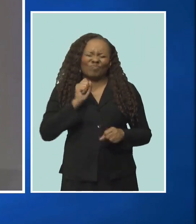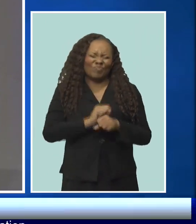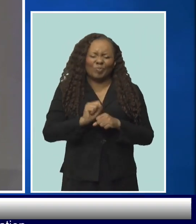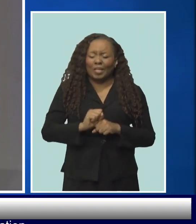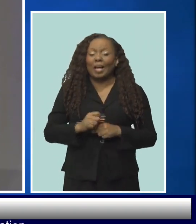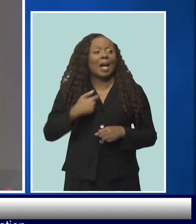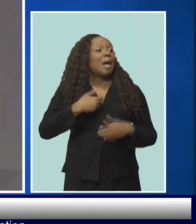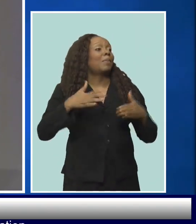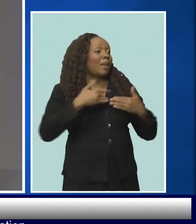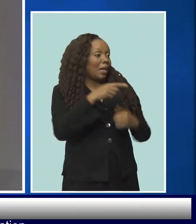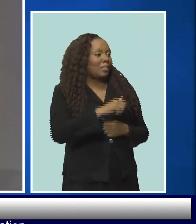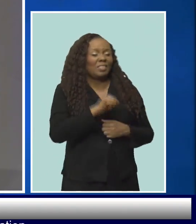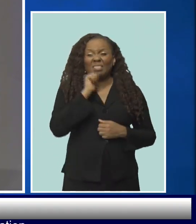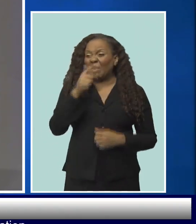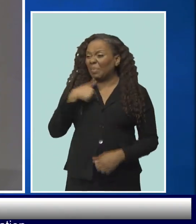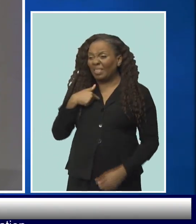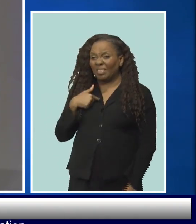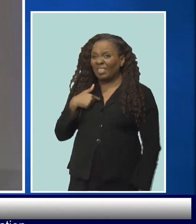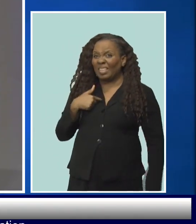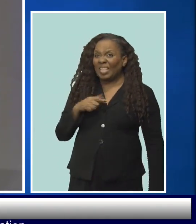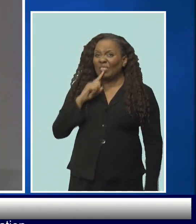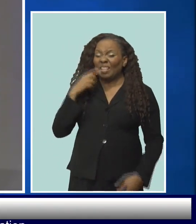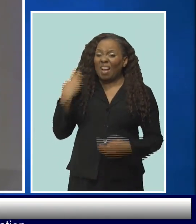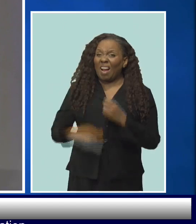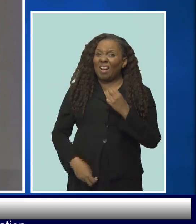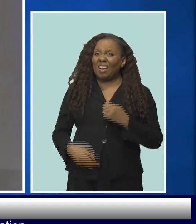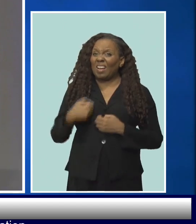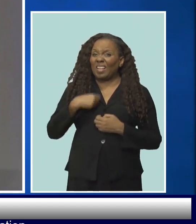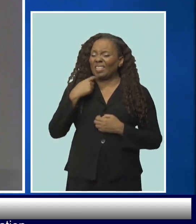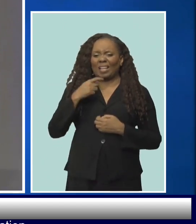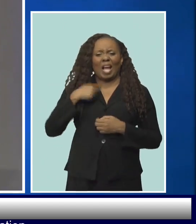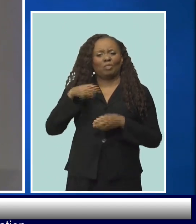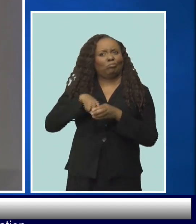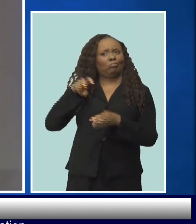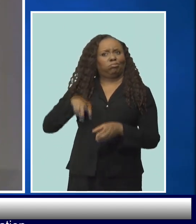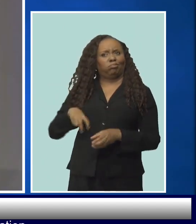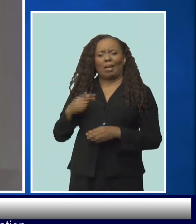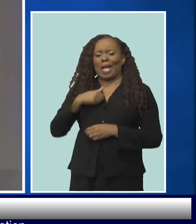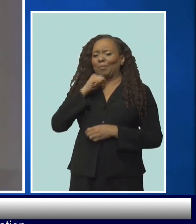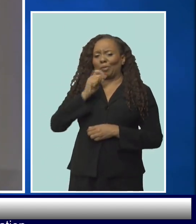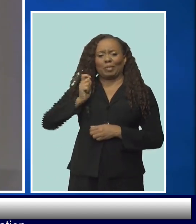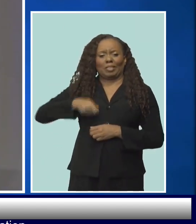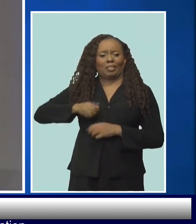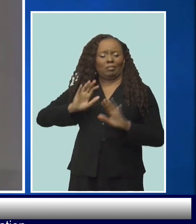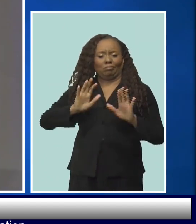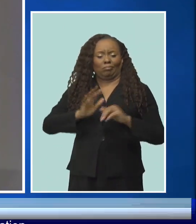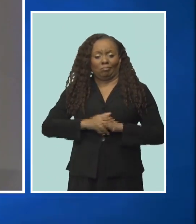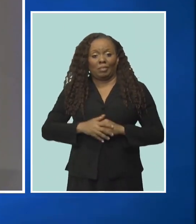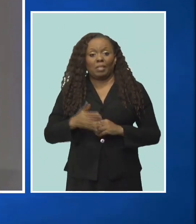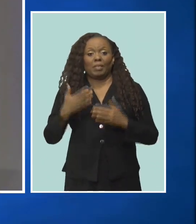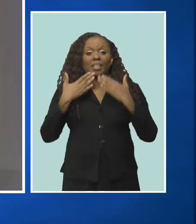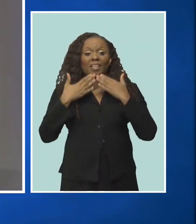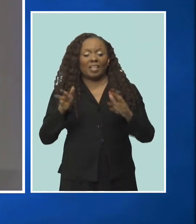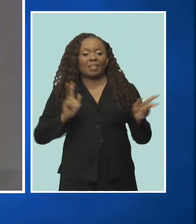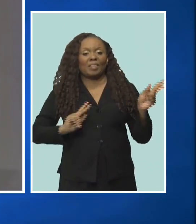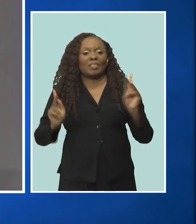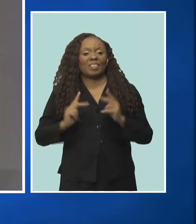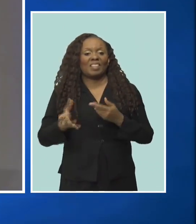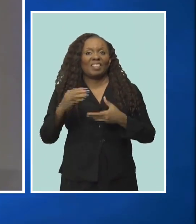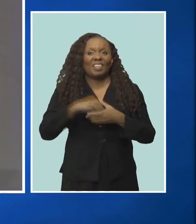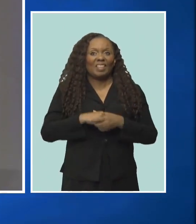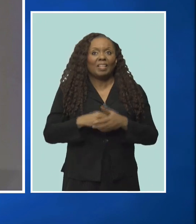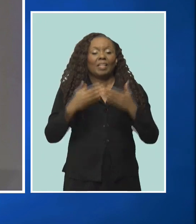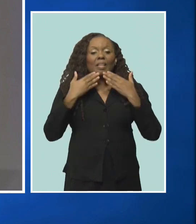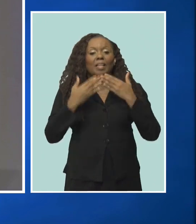I didn't put no. It was too hard, and I said, I'll stay out of this one. Yes. But we thank everybody for participating. Of course, we thank